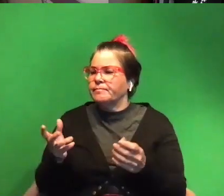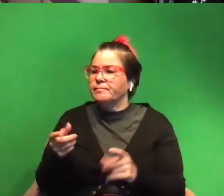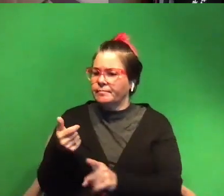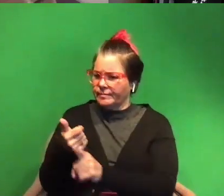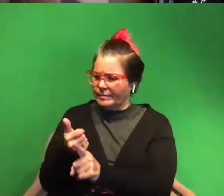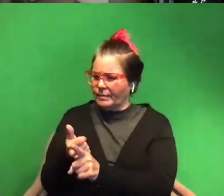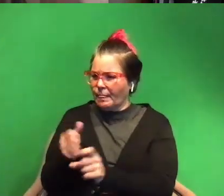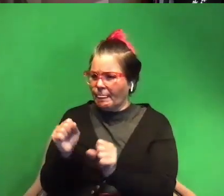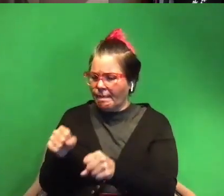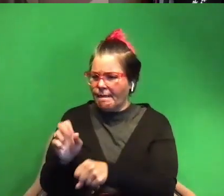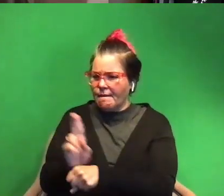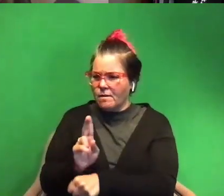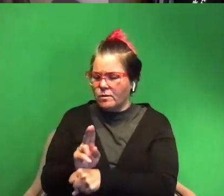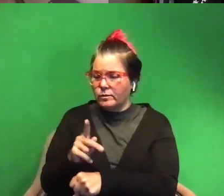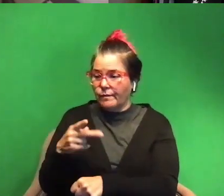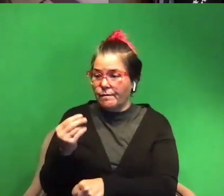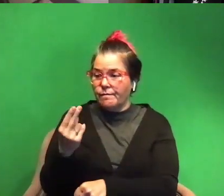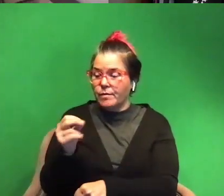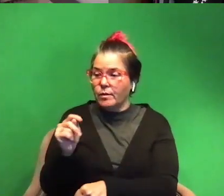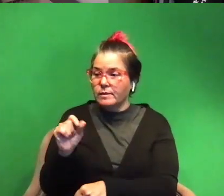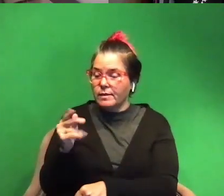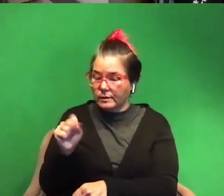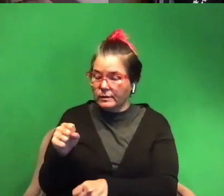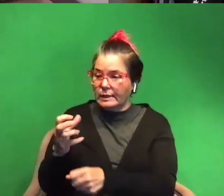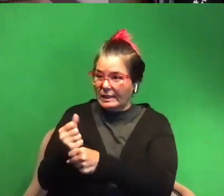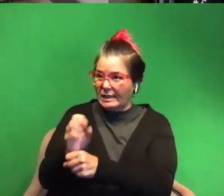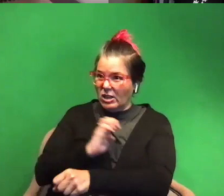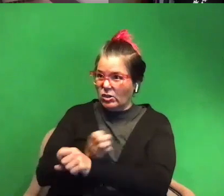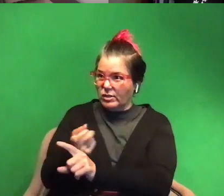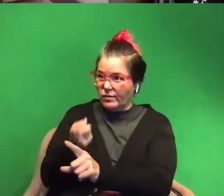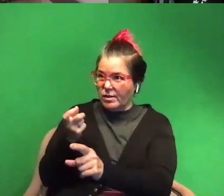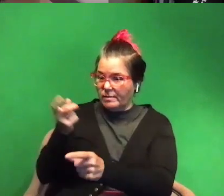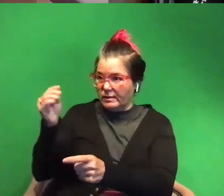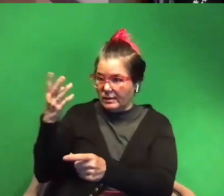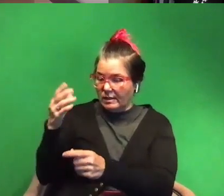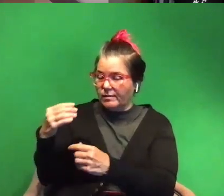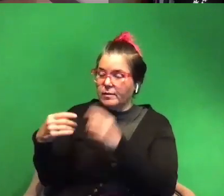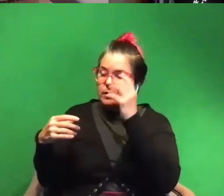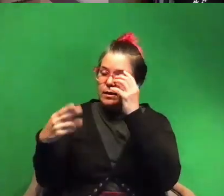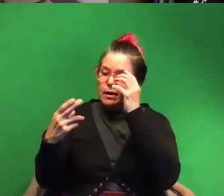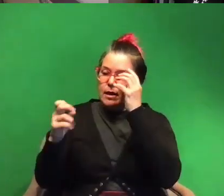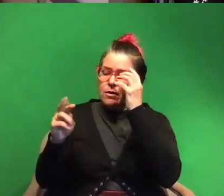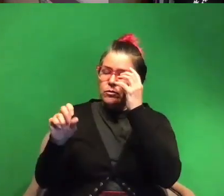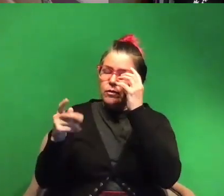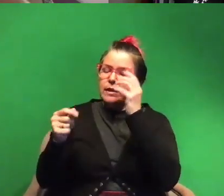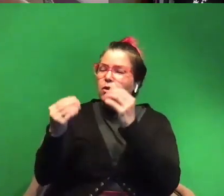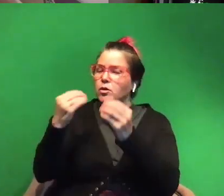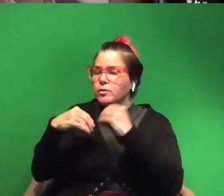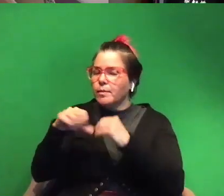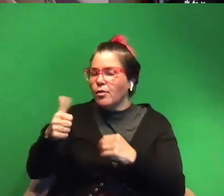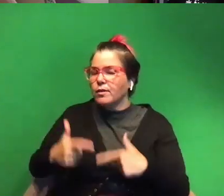can use photosynthesis, and if it can also use heterotrophy, or, you know, consuming other live